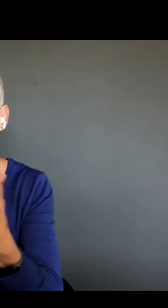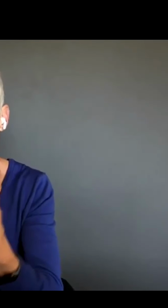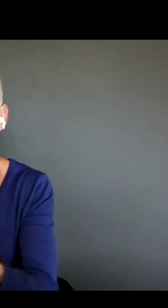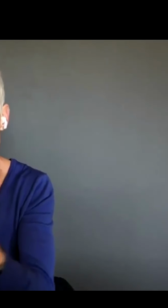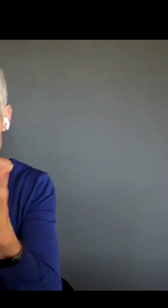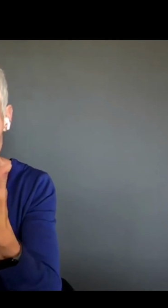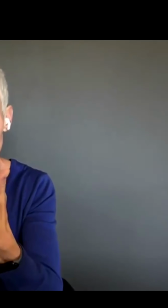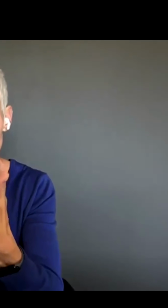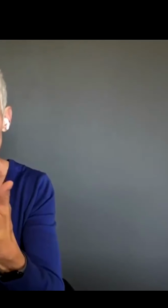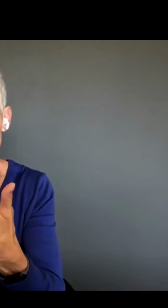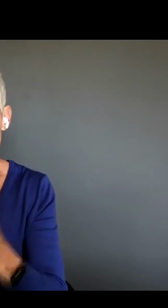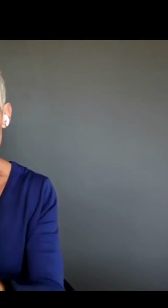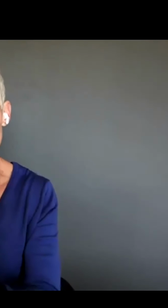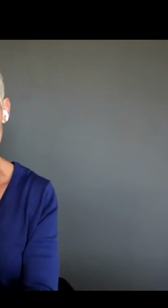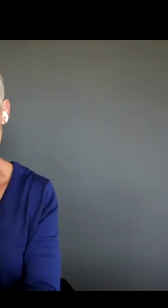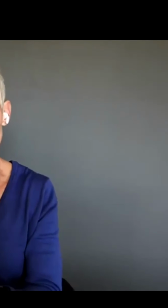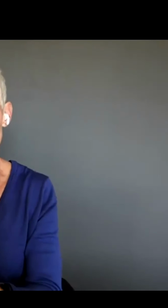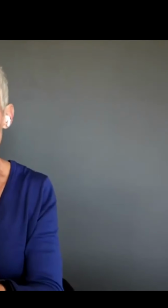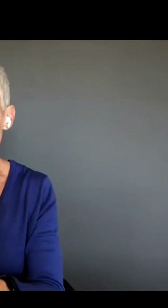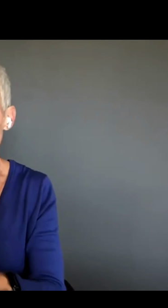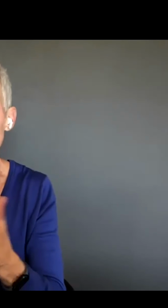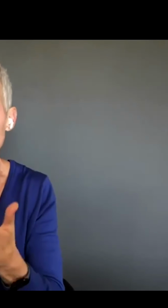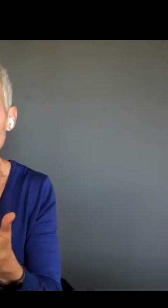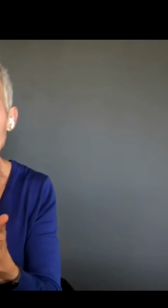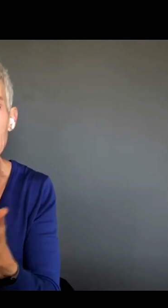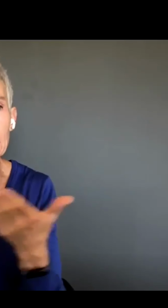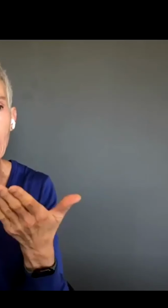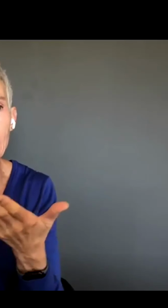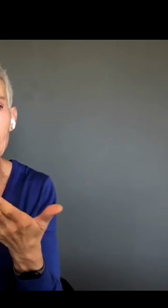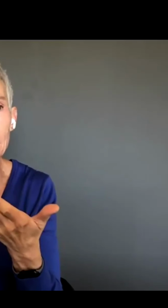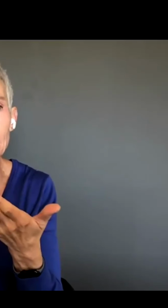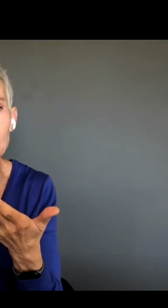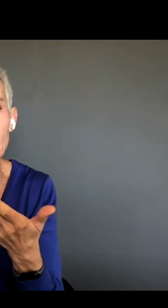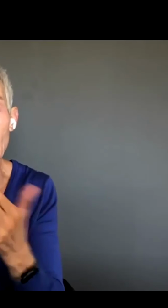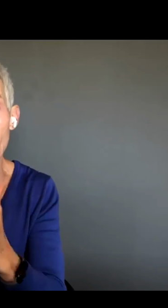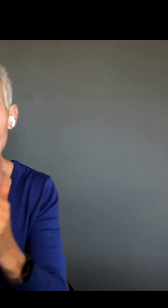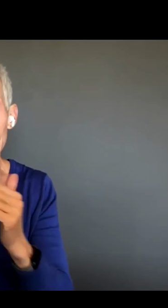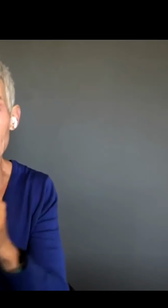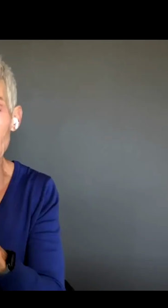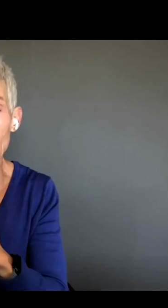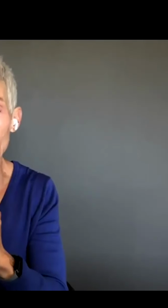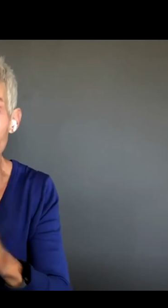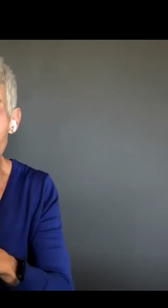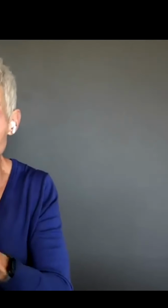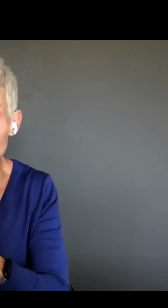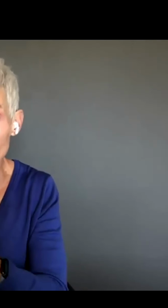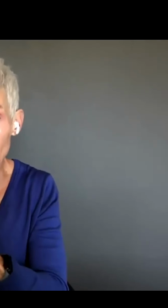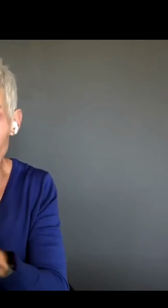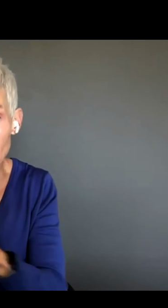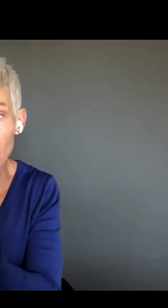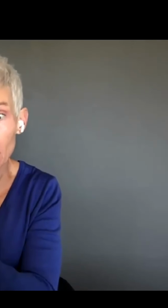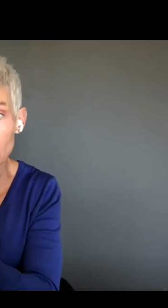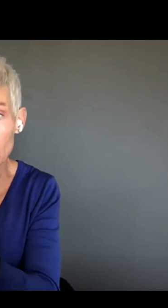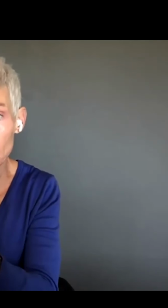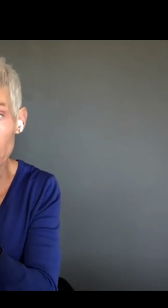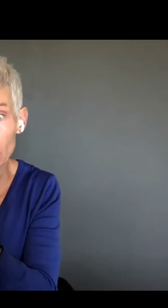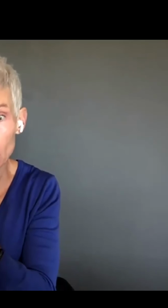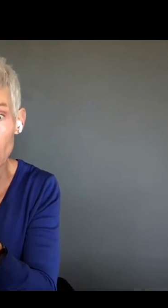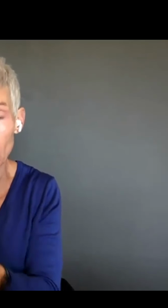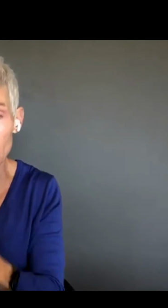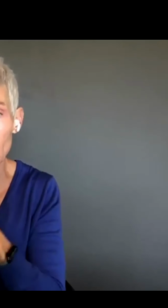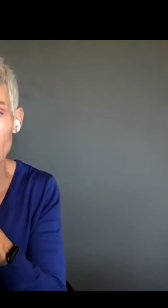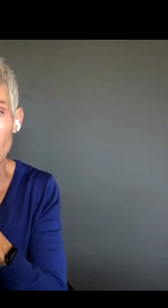refers to shortcomings of the other professionals. Peer experts are professionals, but if you talk about, we need